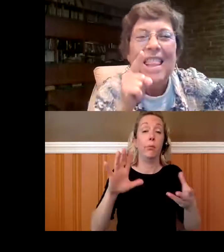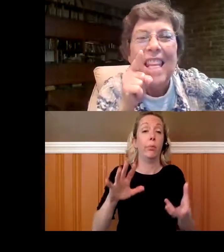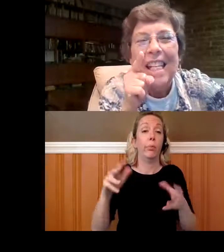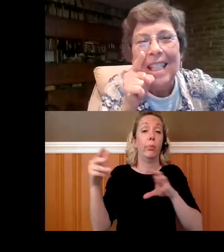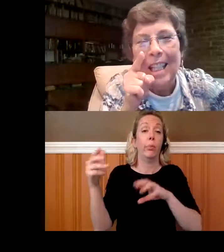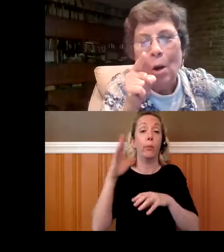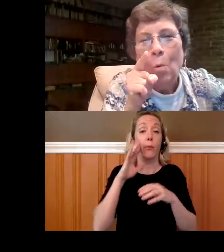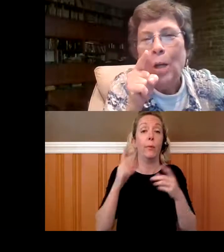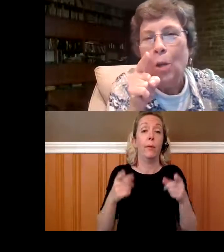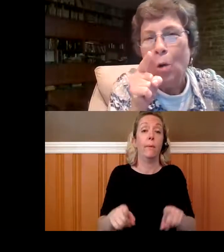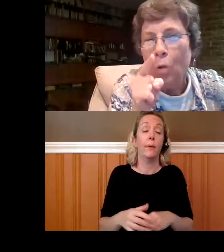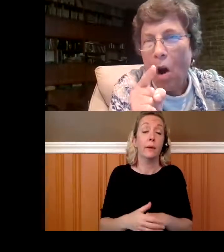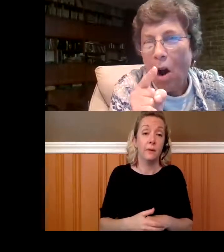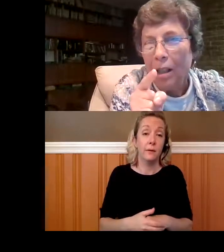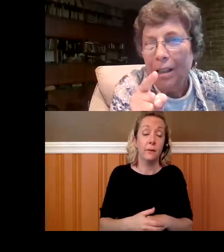wrong